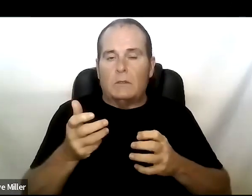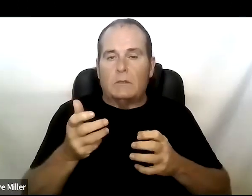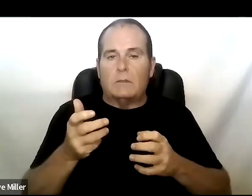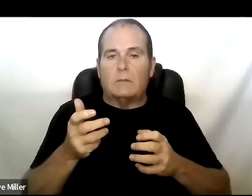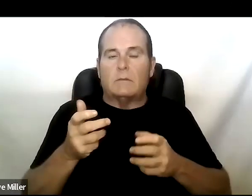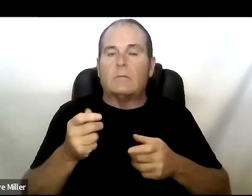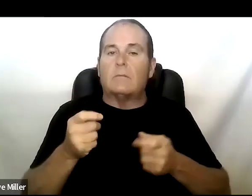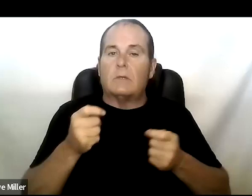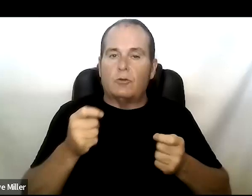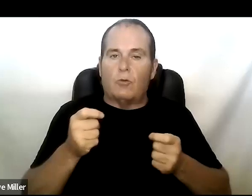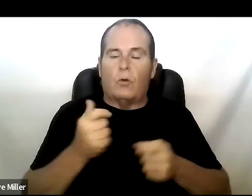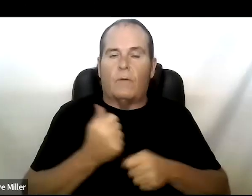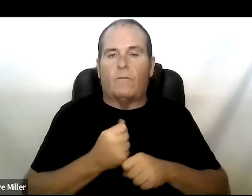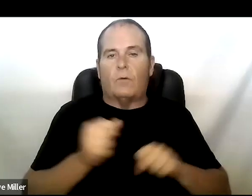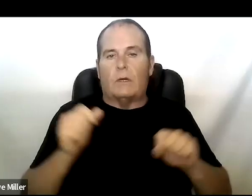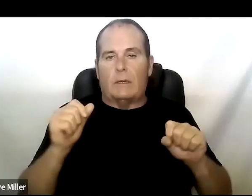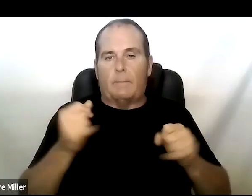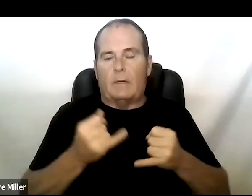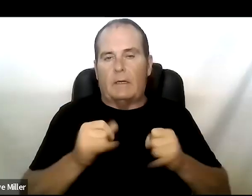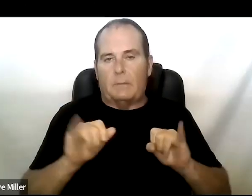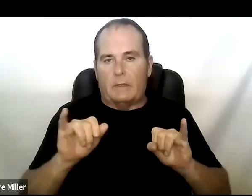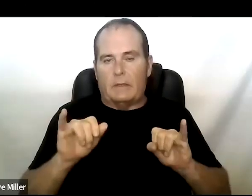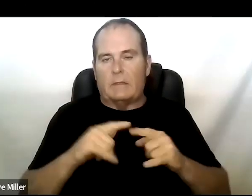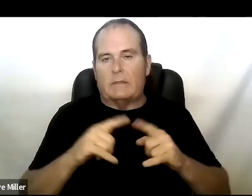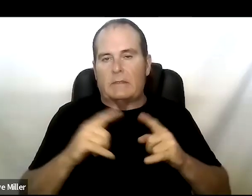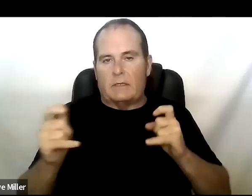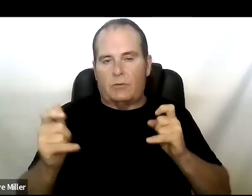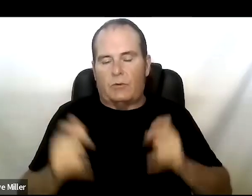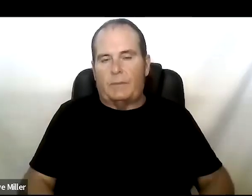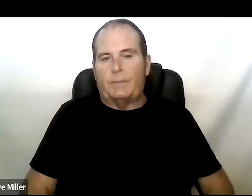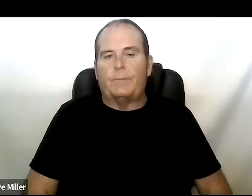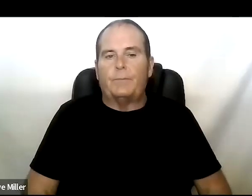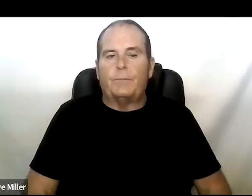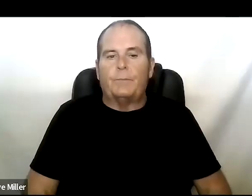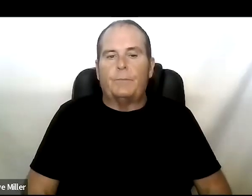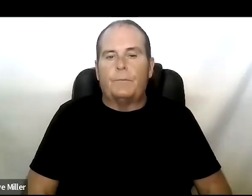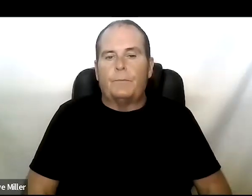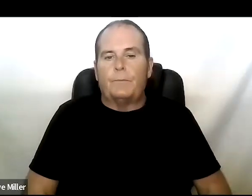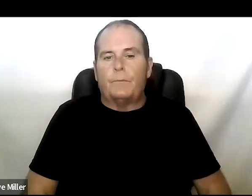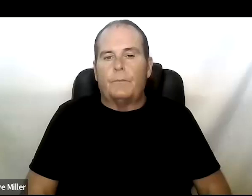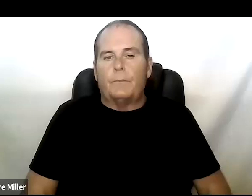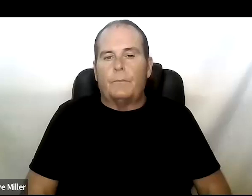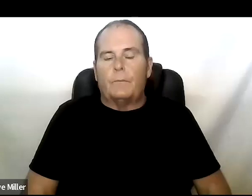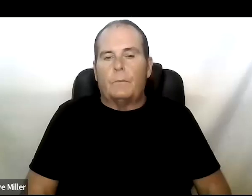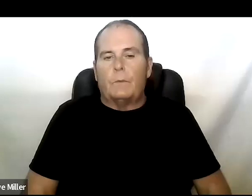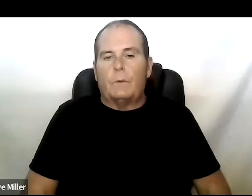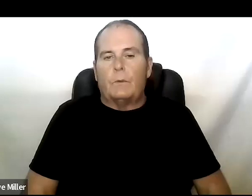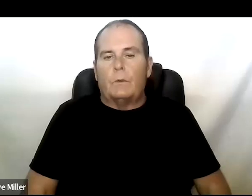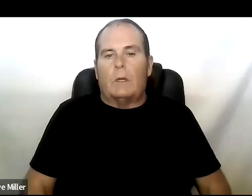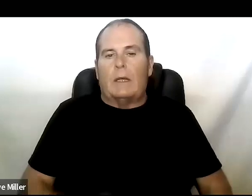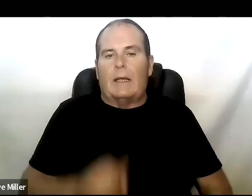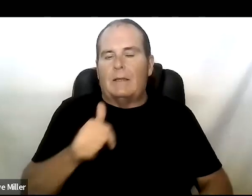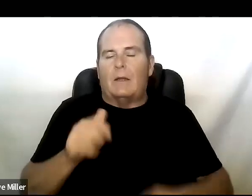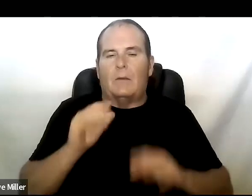Control, freedom, independence, etc. And not shove people